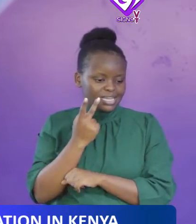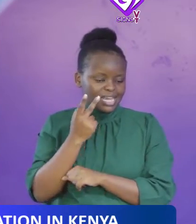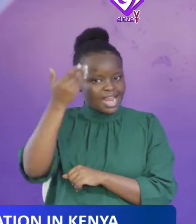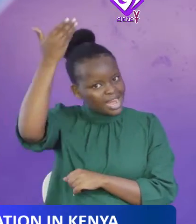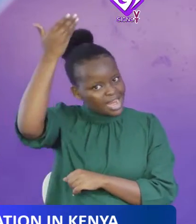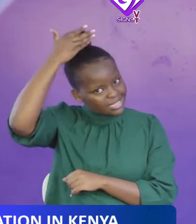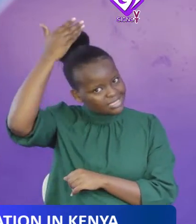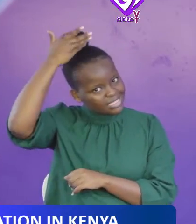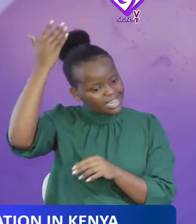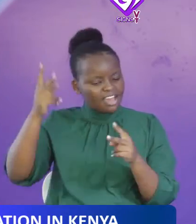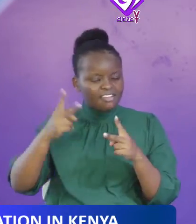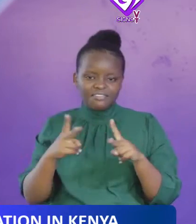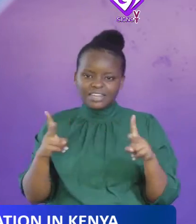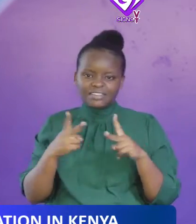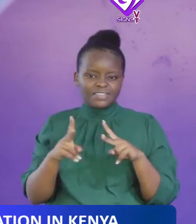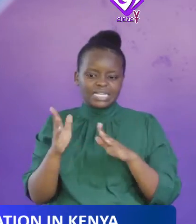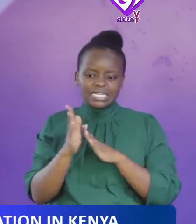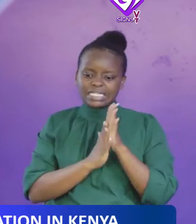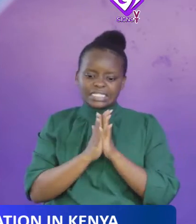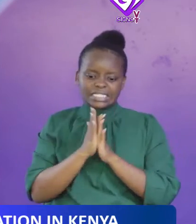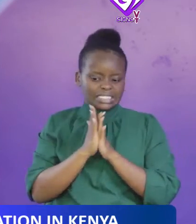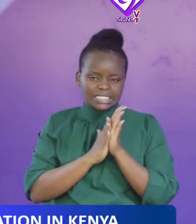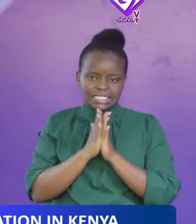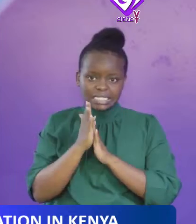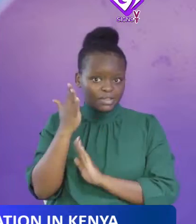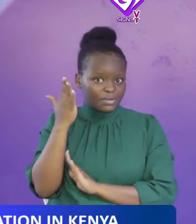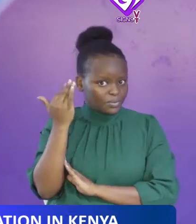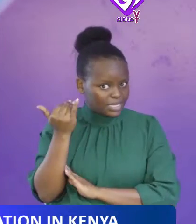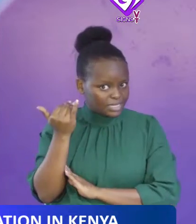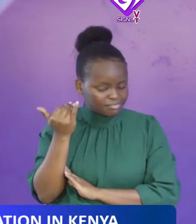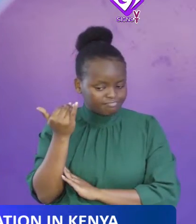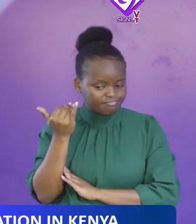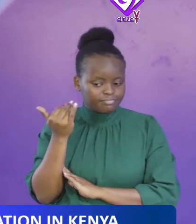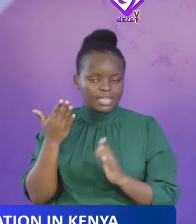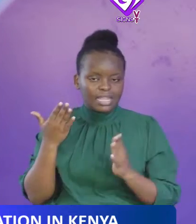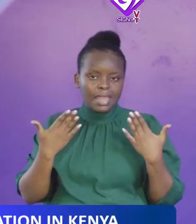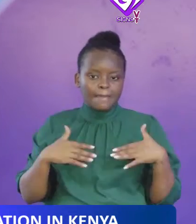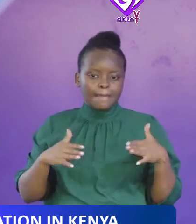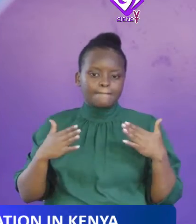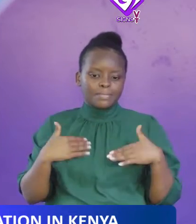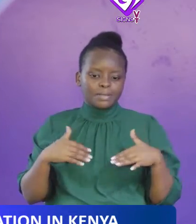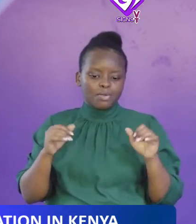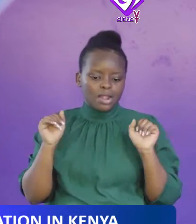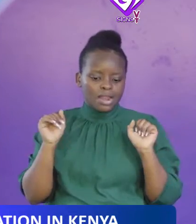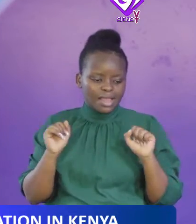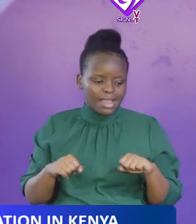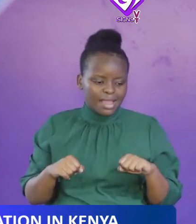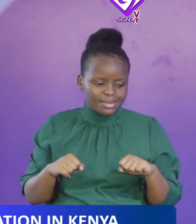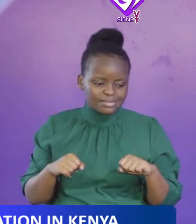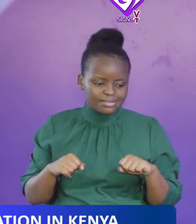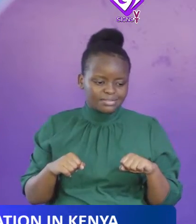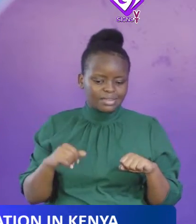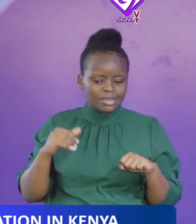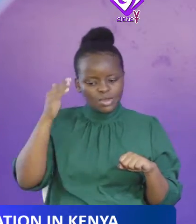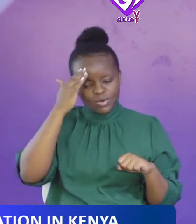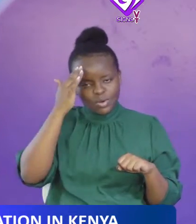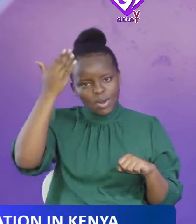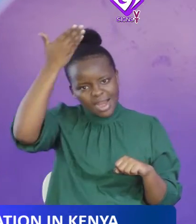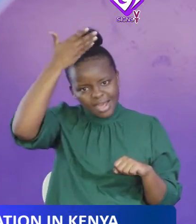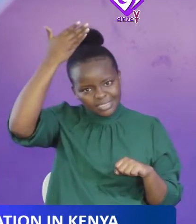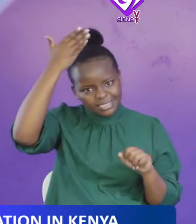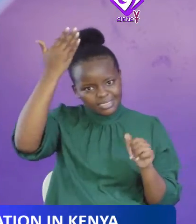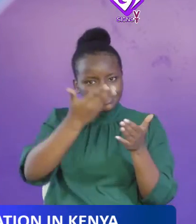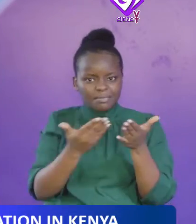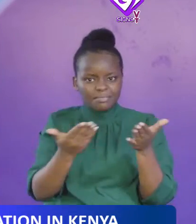a very, very interesting. Why? Because people are able now to demystify that nursing is something that